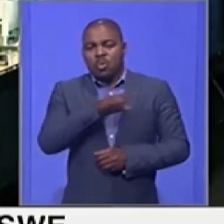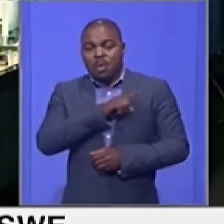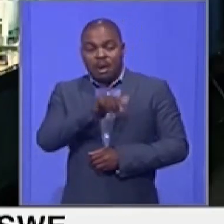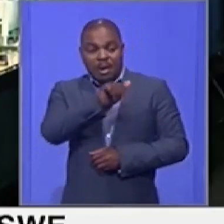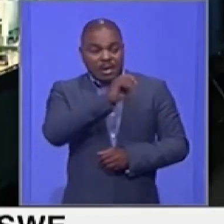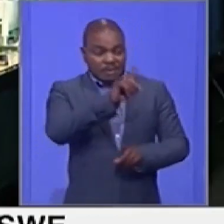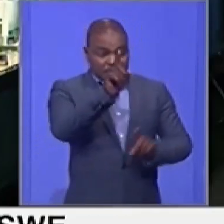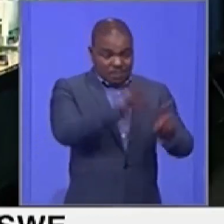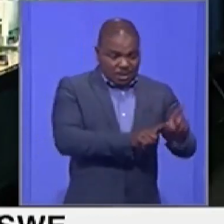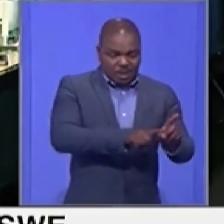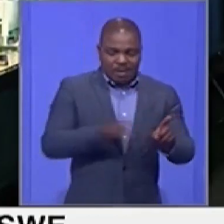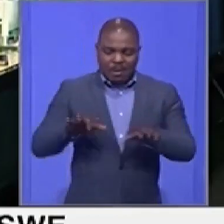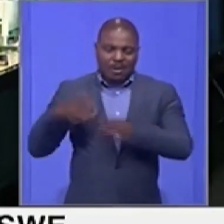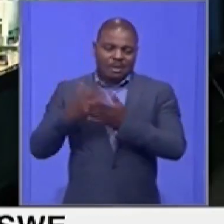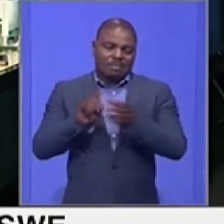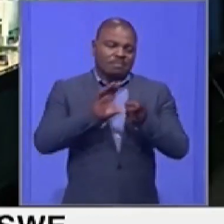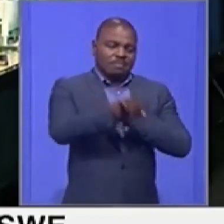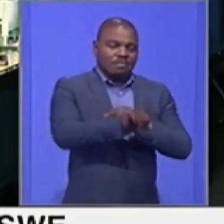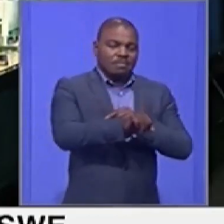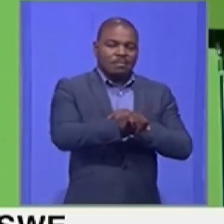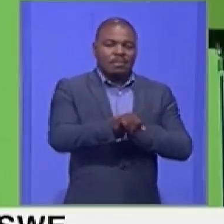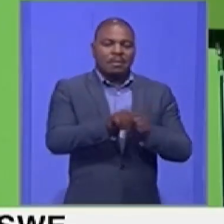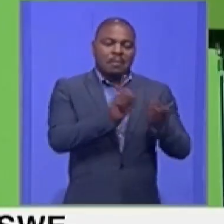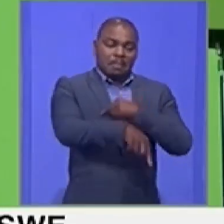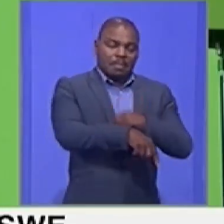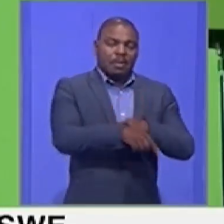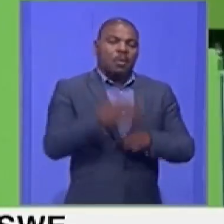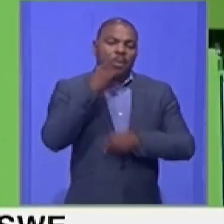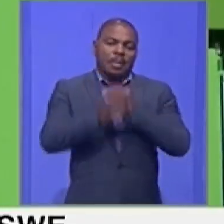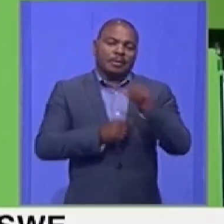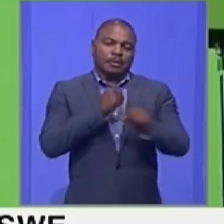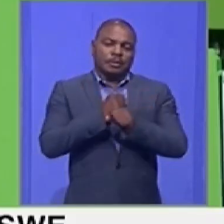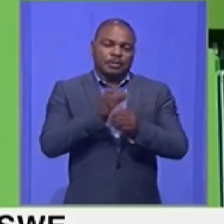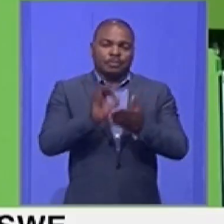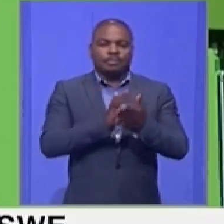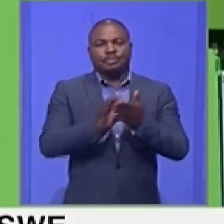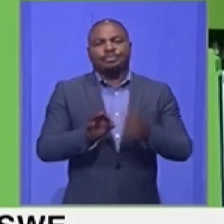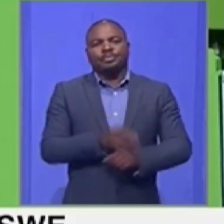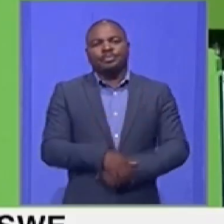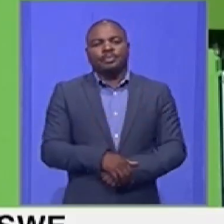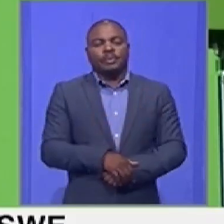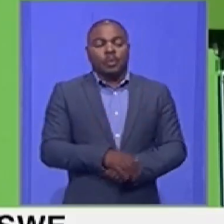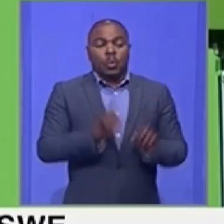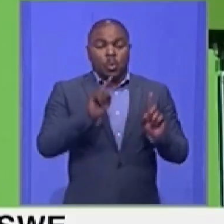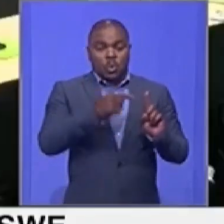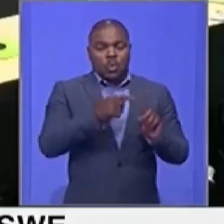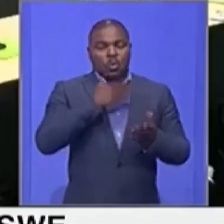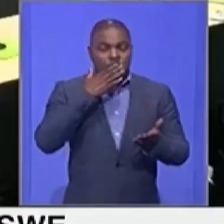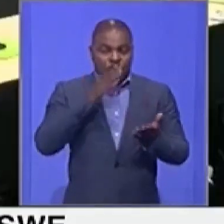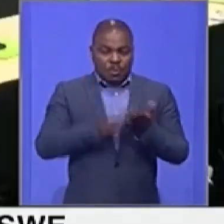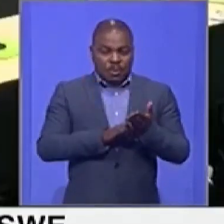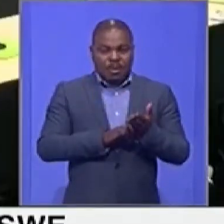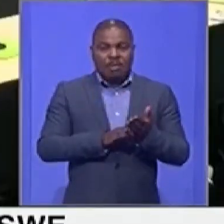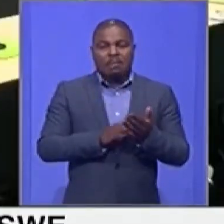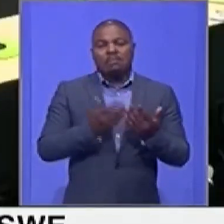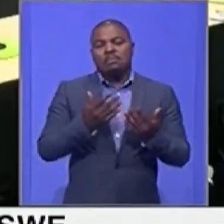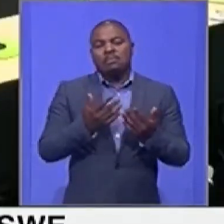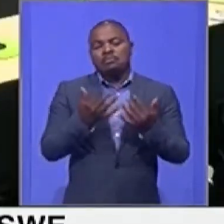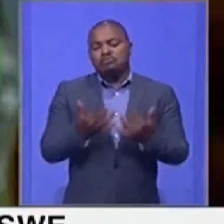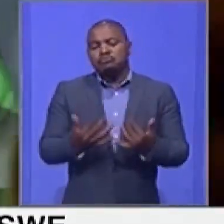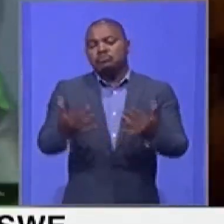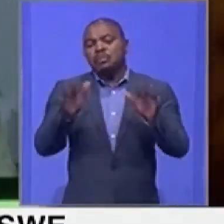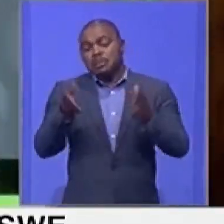retelelwa ke go bona dipersente di le 50+1 mo ditlhophong tsa ngwaga o latelang. Mashaba o ne a ikana fa pele ga baemedi ba Action